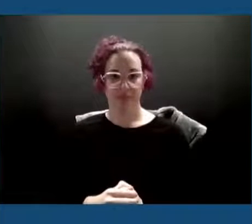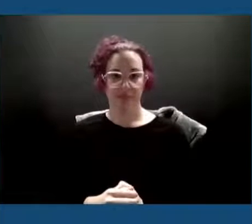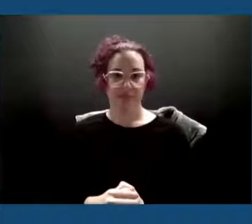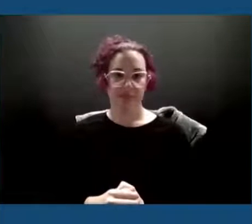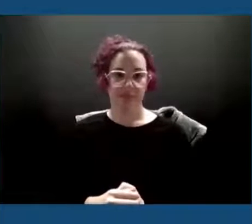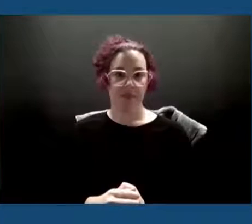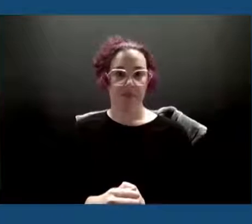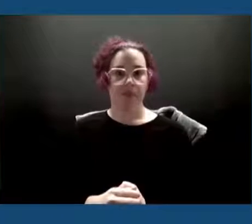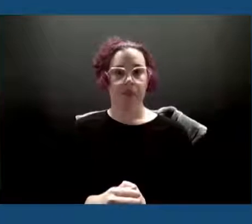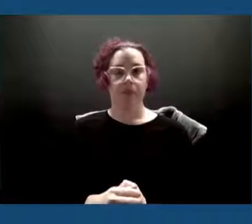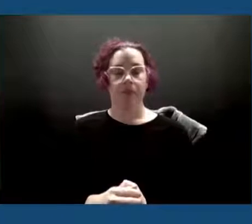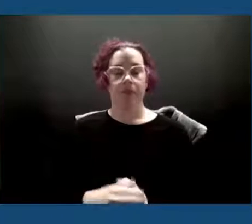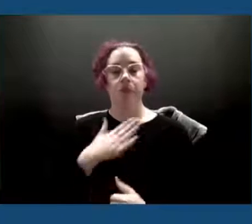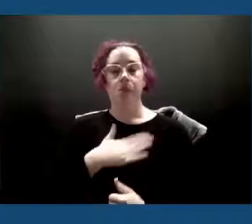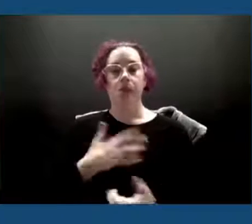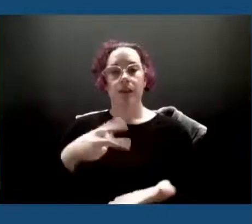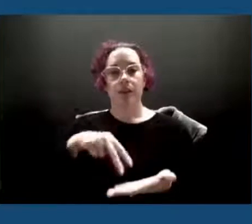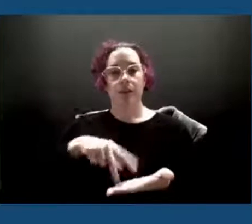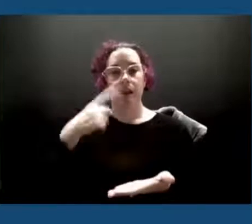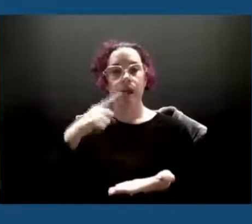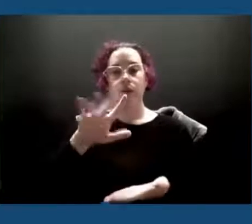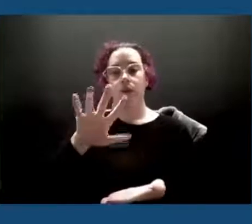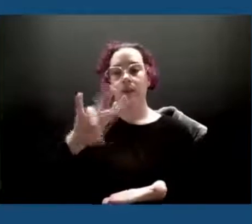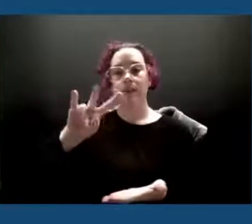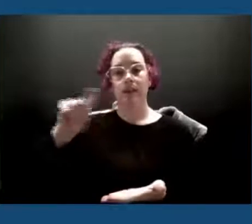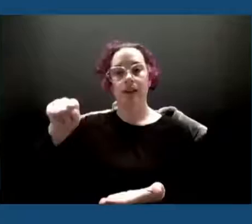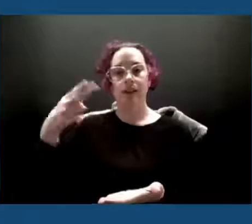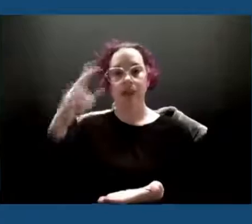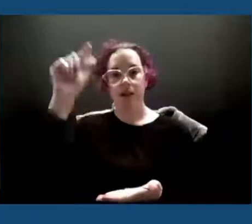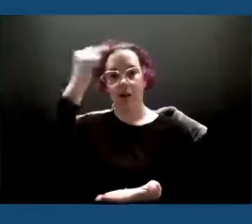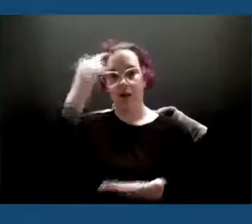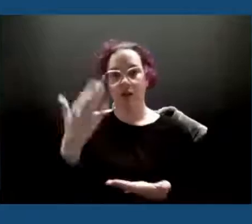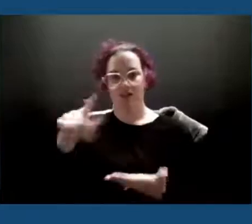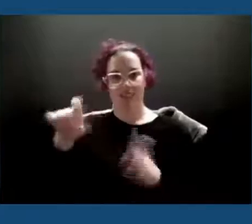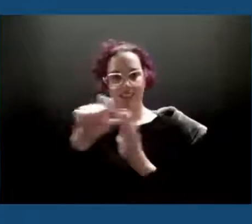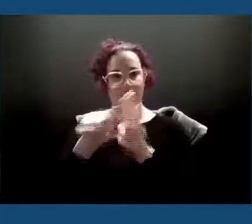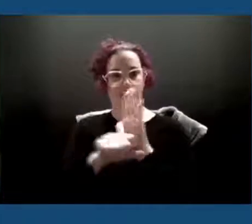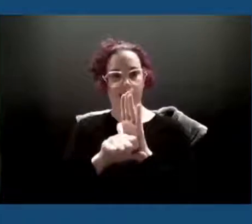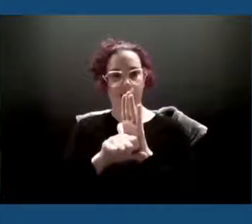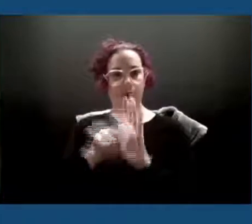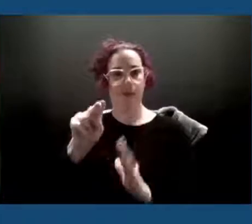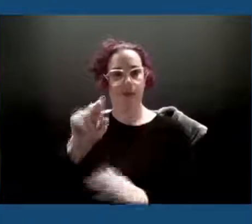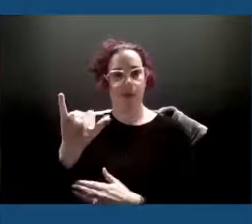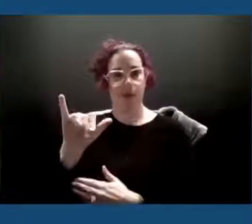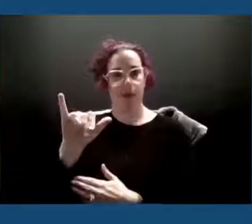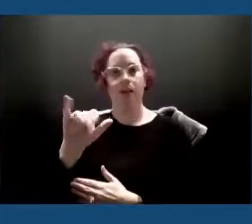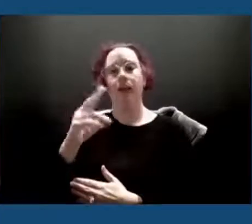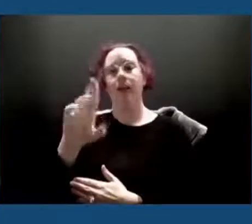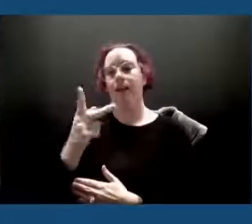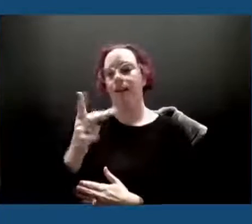And please stand for the 57th Governor of the State of New York, Governor Kathy Hochul.